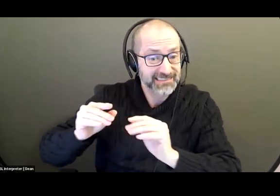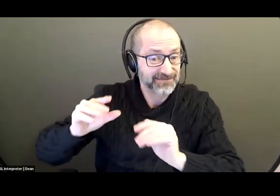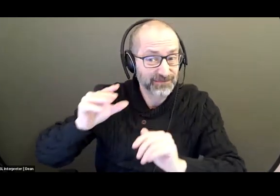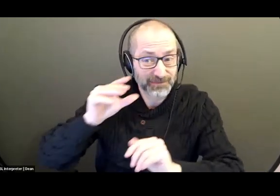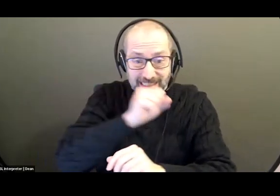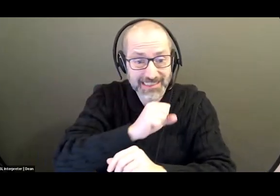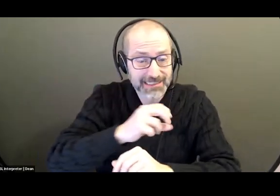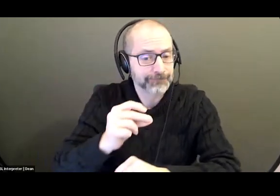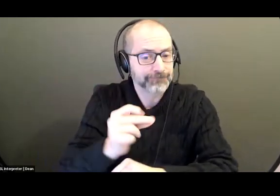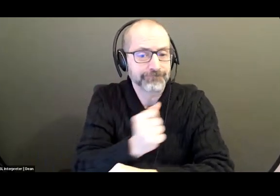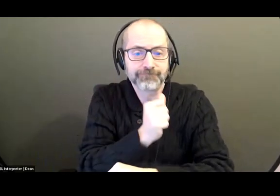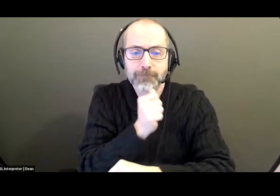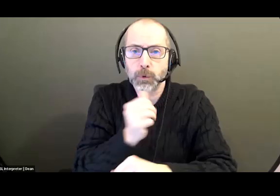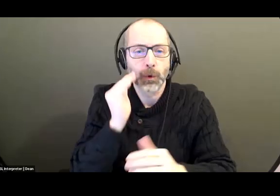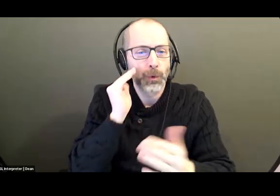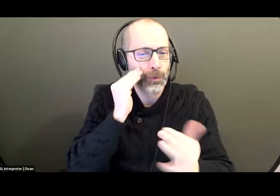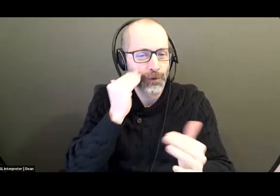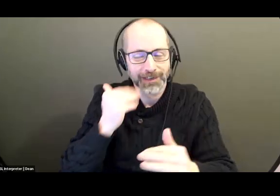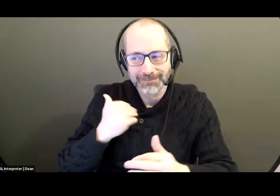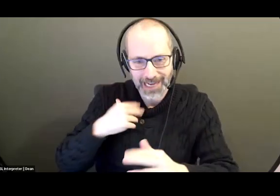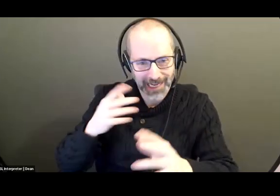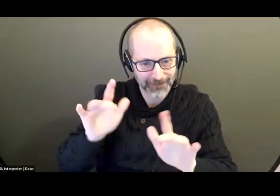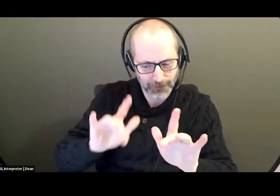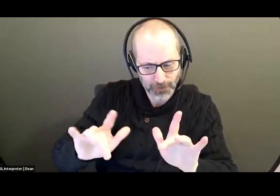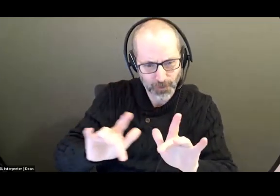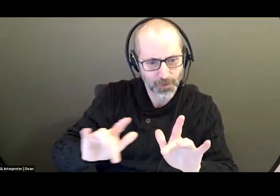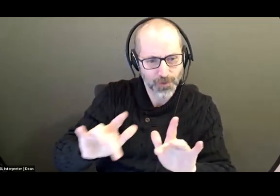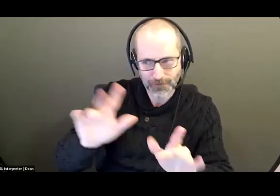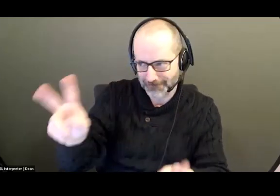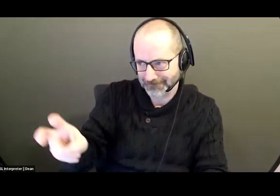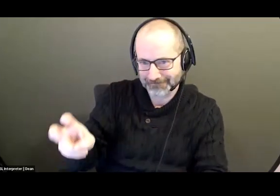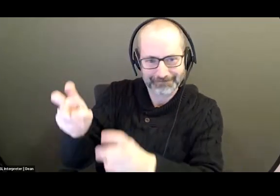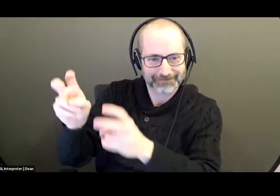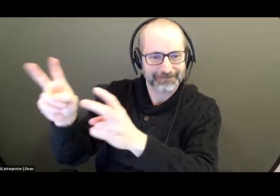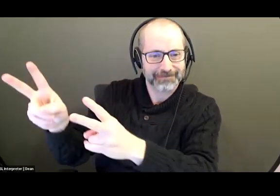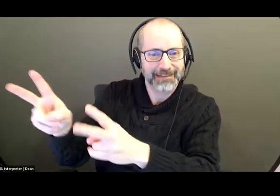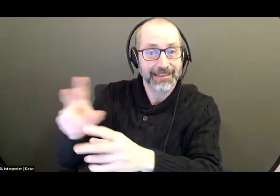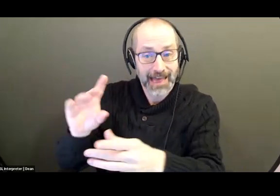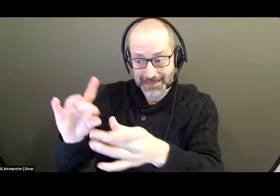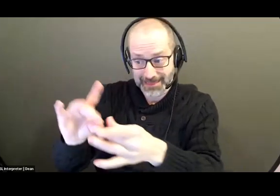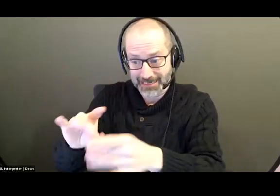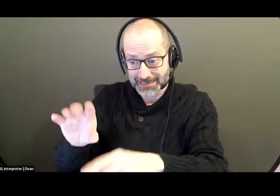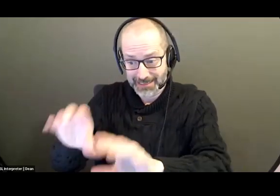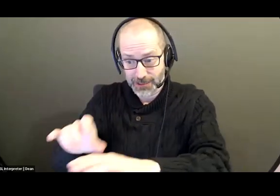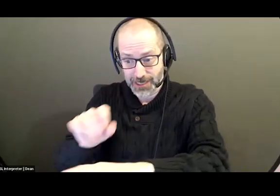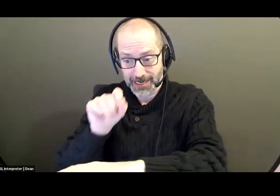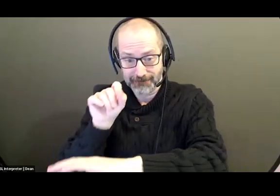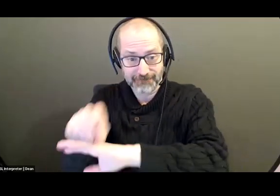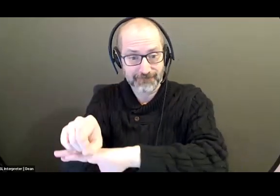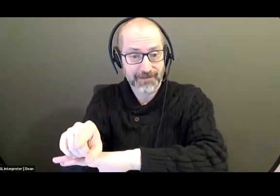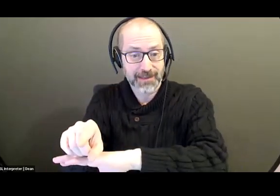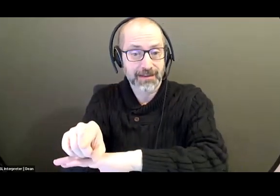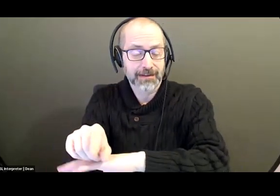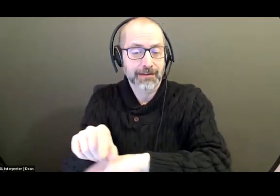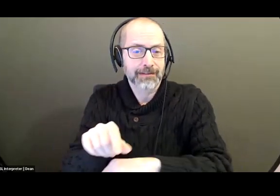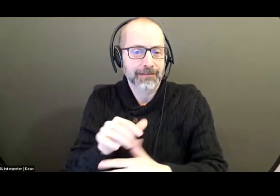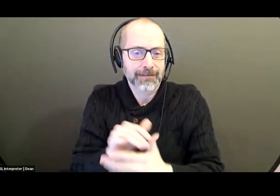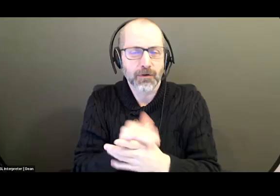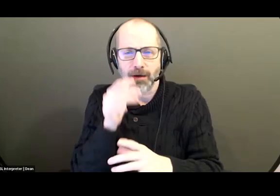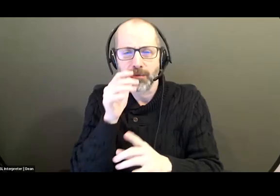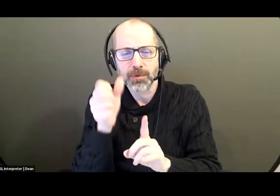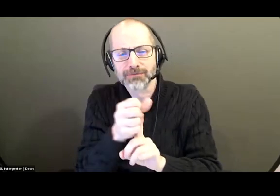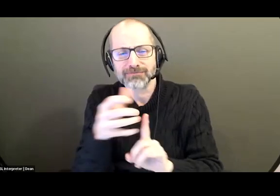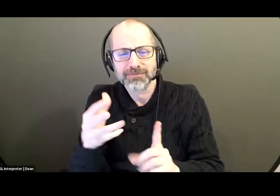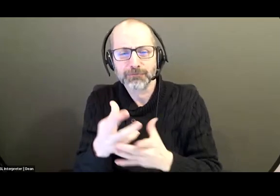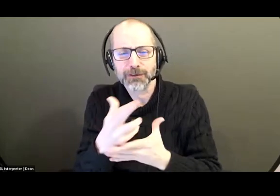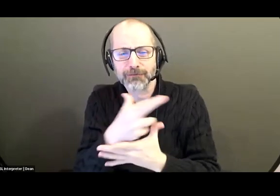If you missed it, don't fret. The recording has been shared and it will be shared in the chat today as well. And I'm also going